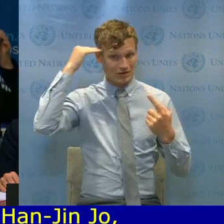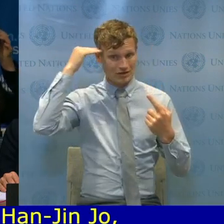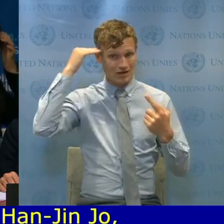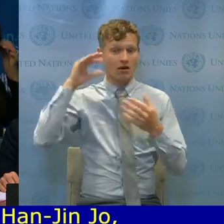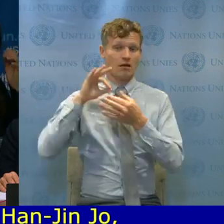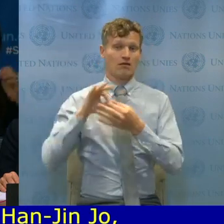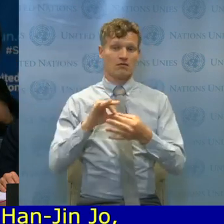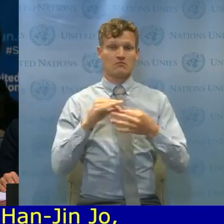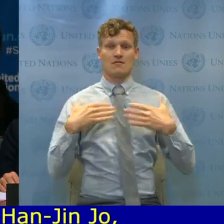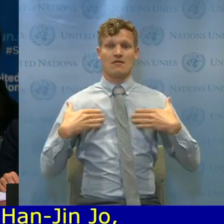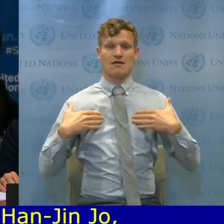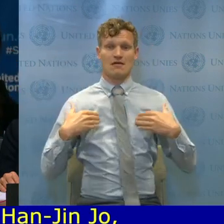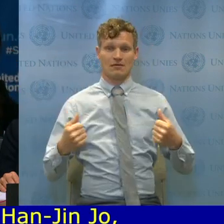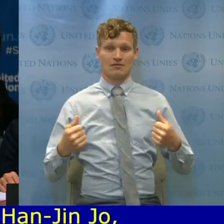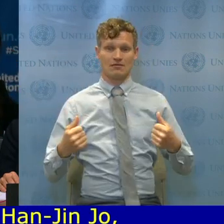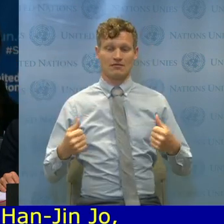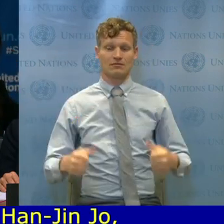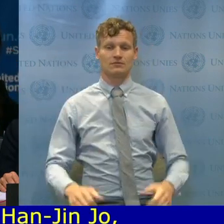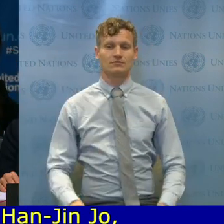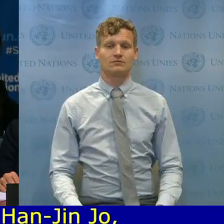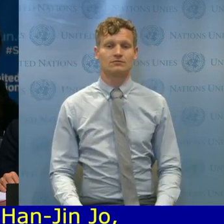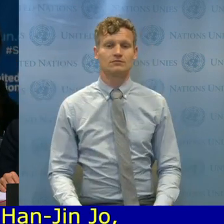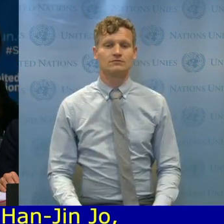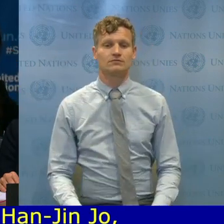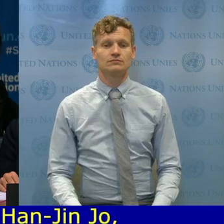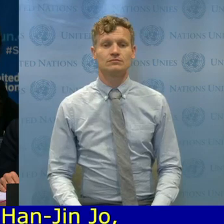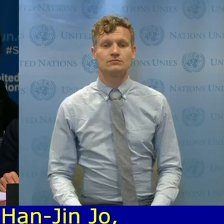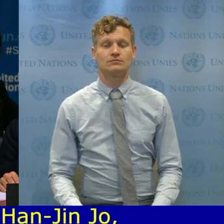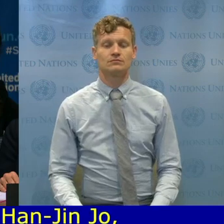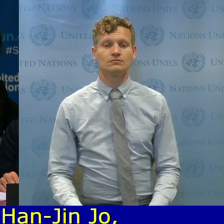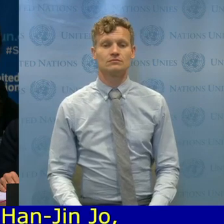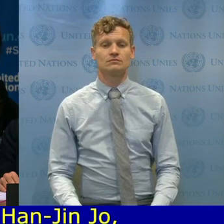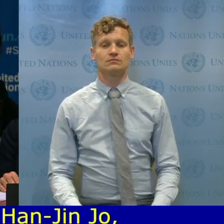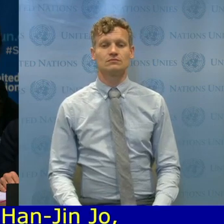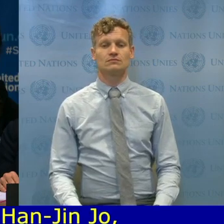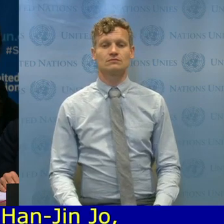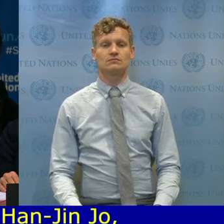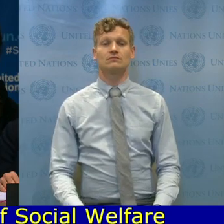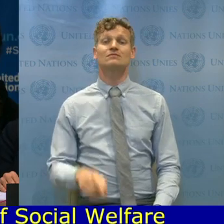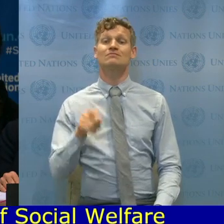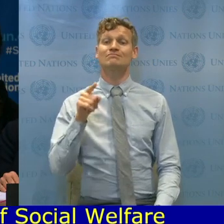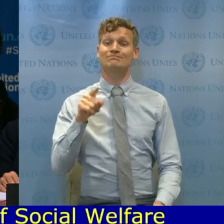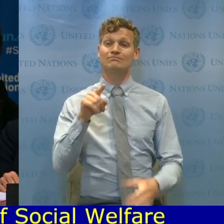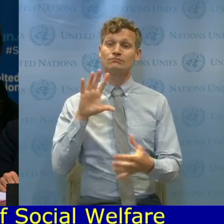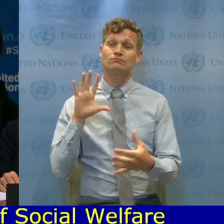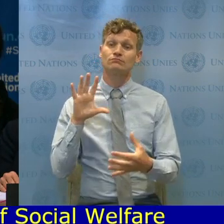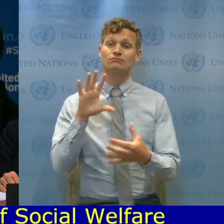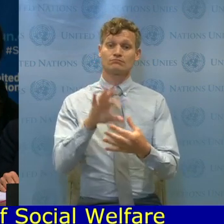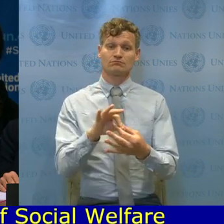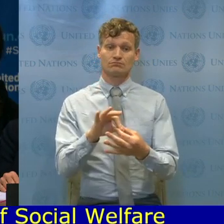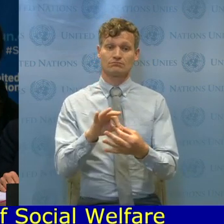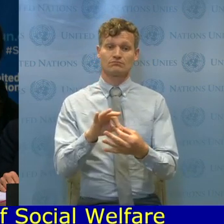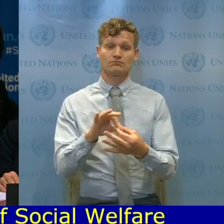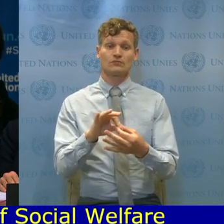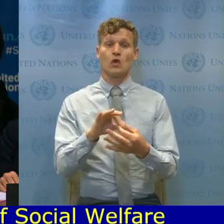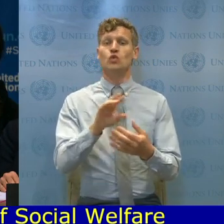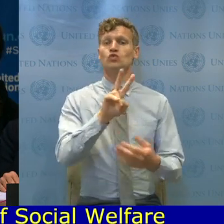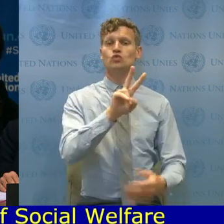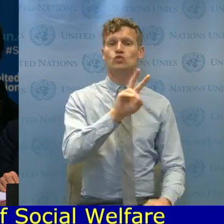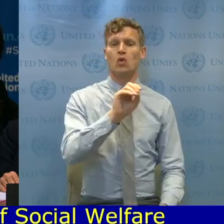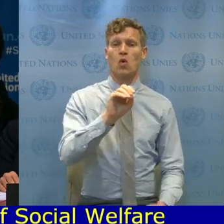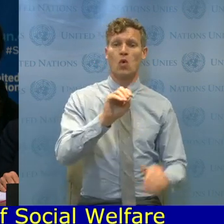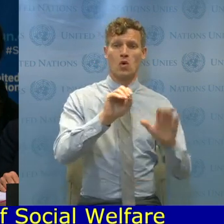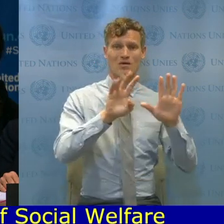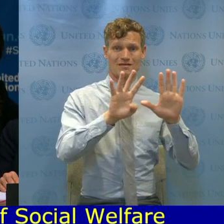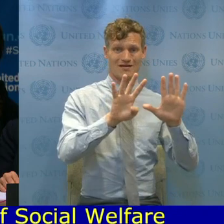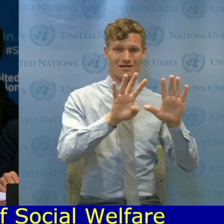10, Professor Jo worked as part of the steering group on the third Asian Pacific Decade of Disabled Persons for the Ministry